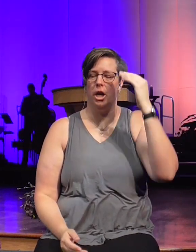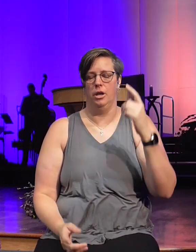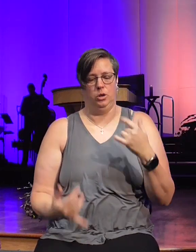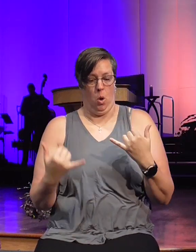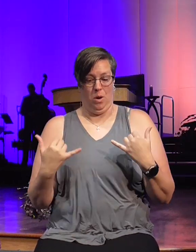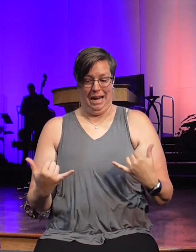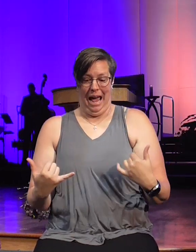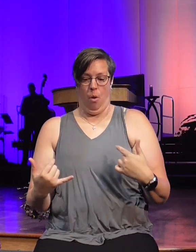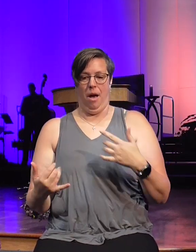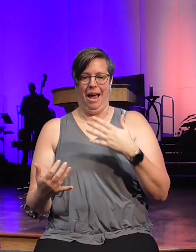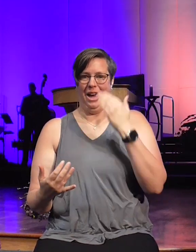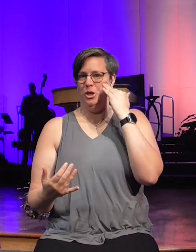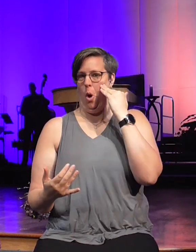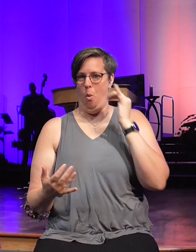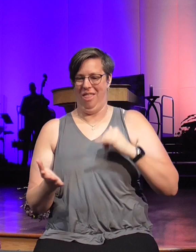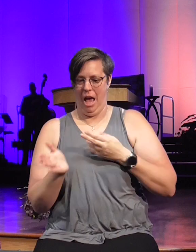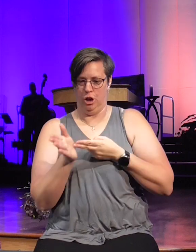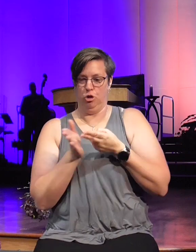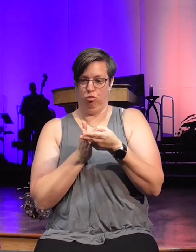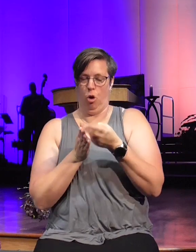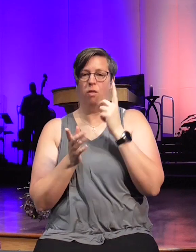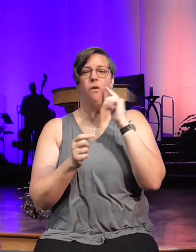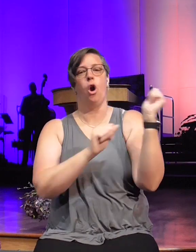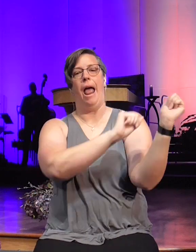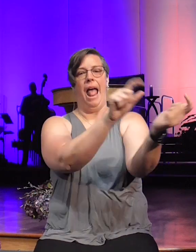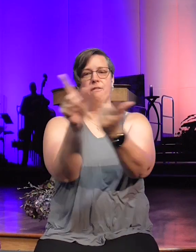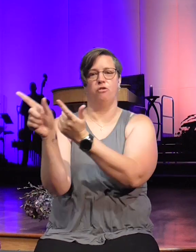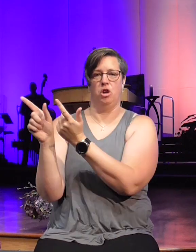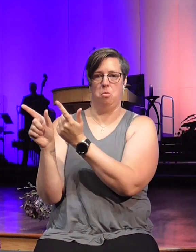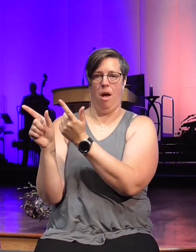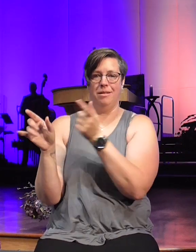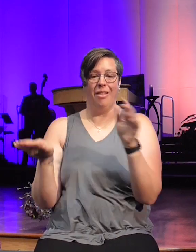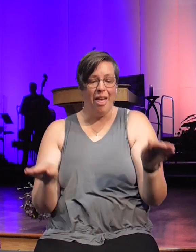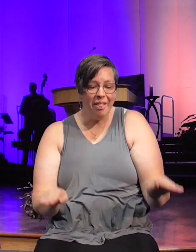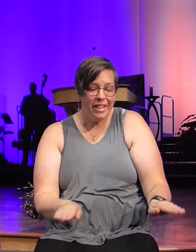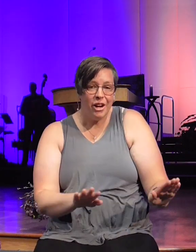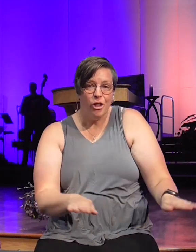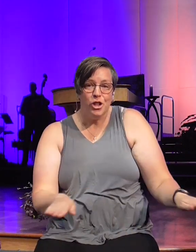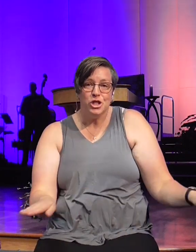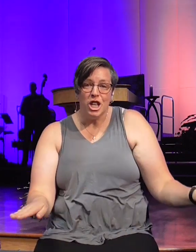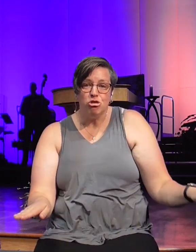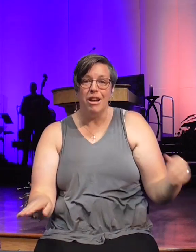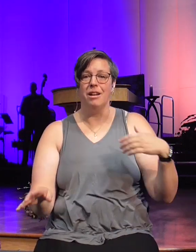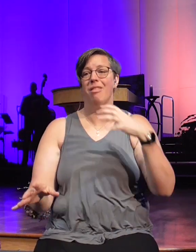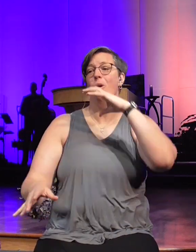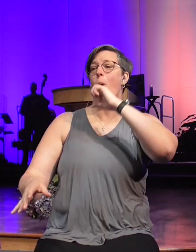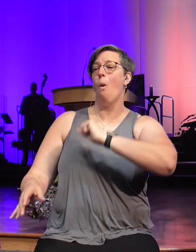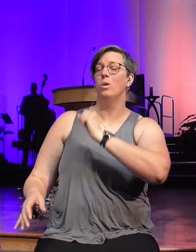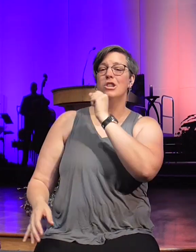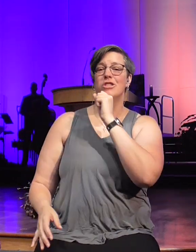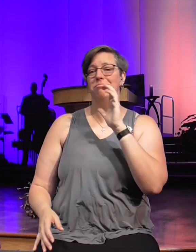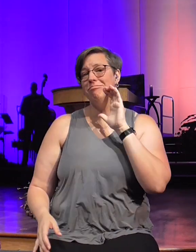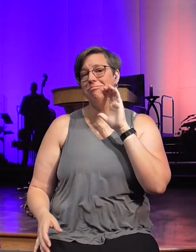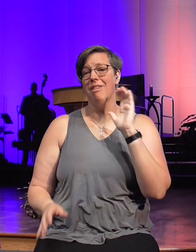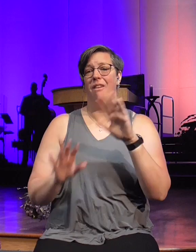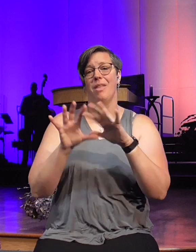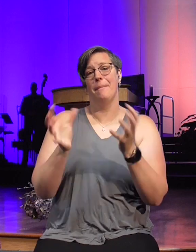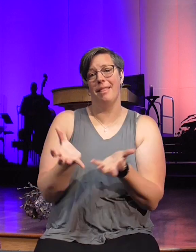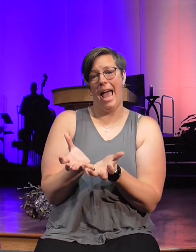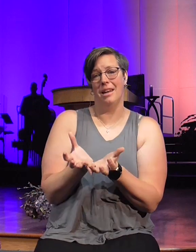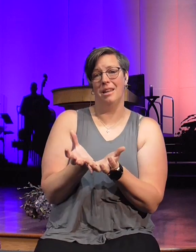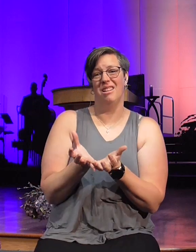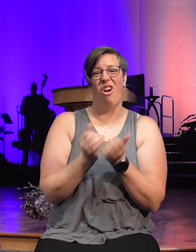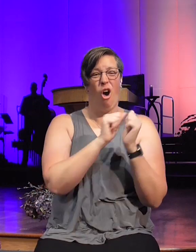truth for all people everywhere, the little ones, the children, the elders of this planet,